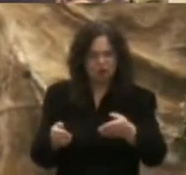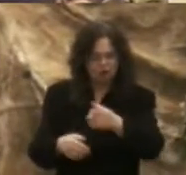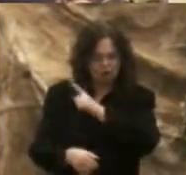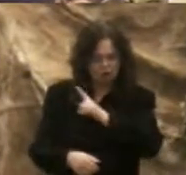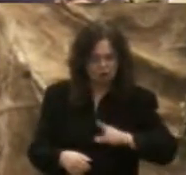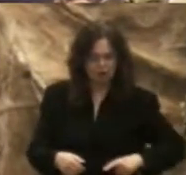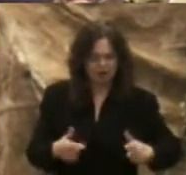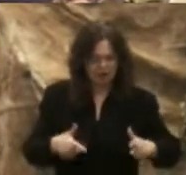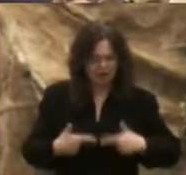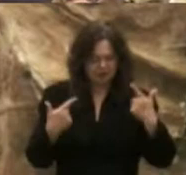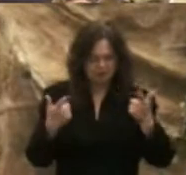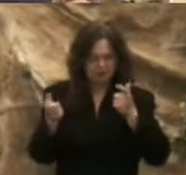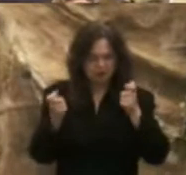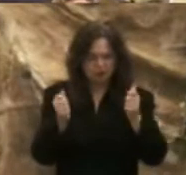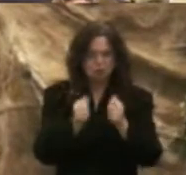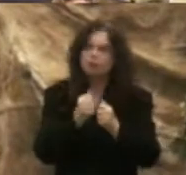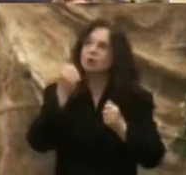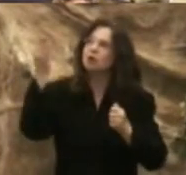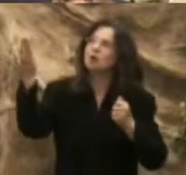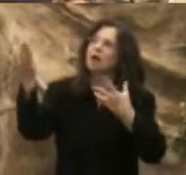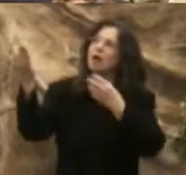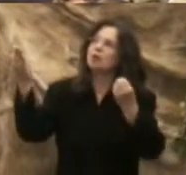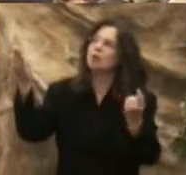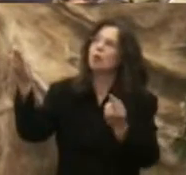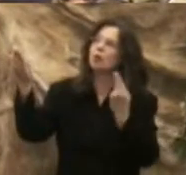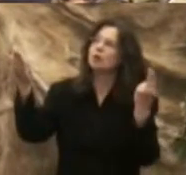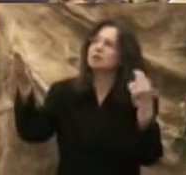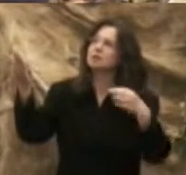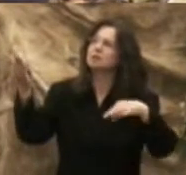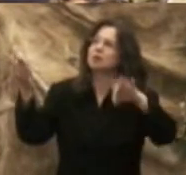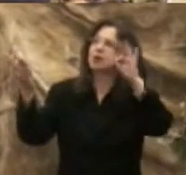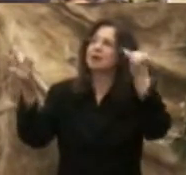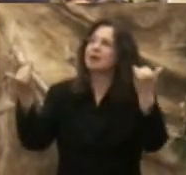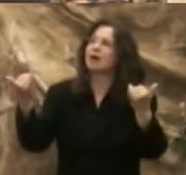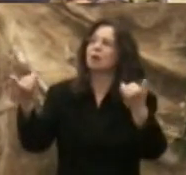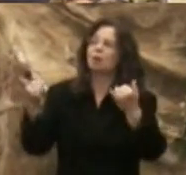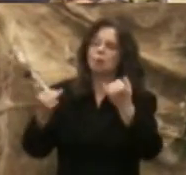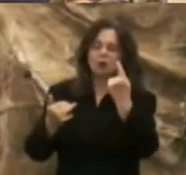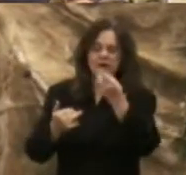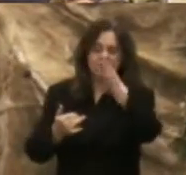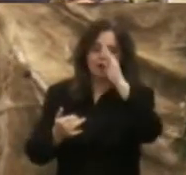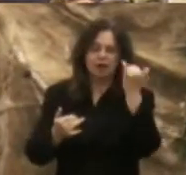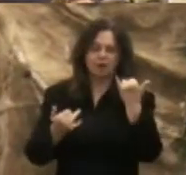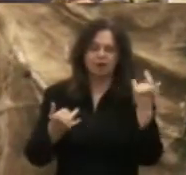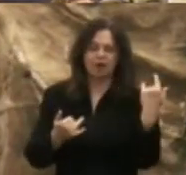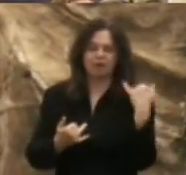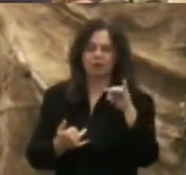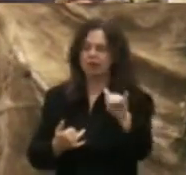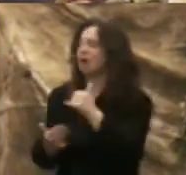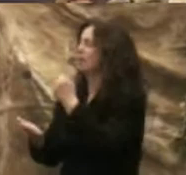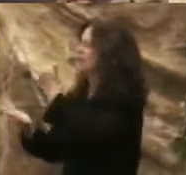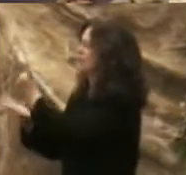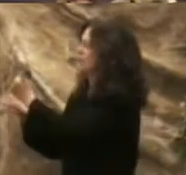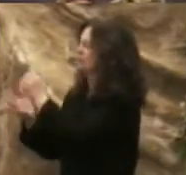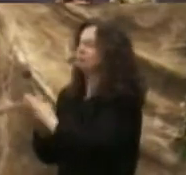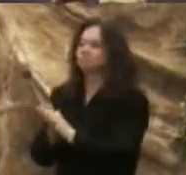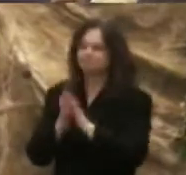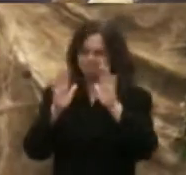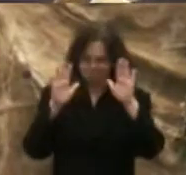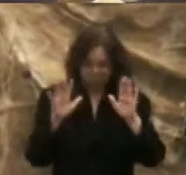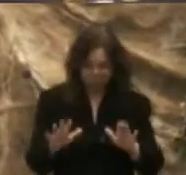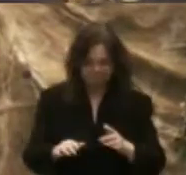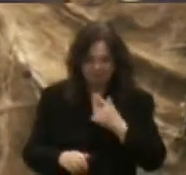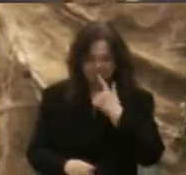lives and reigns with you and the Holy Spirit, one God, now and forever. Amen. You may be seated.